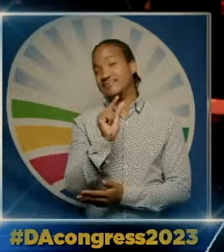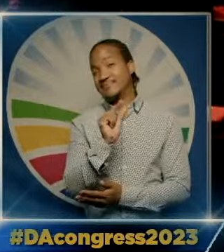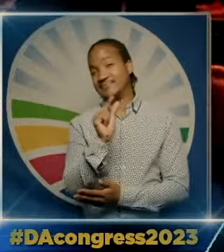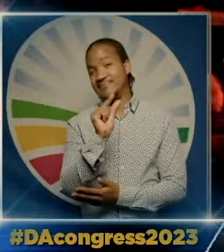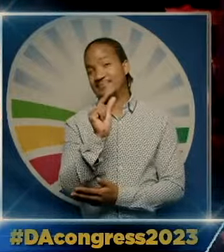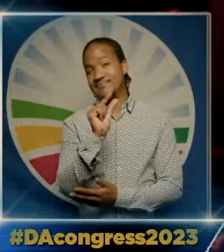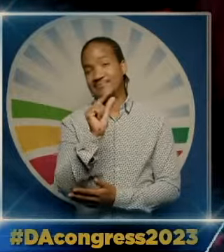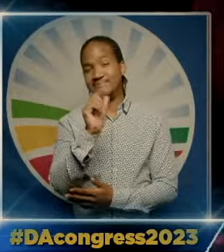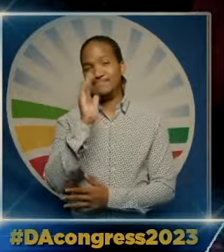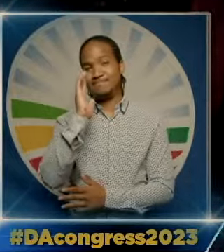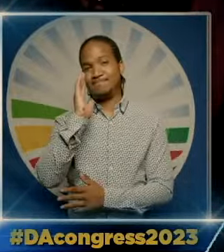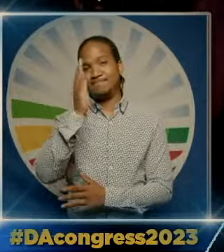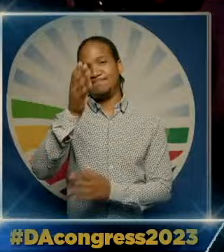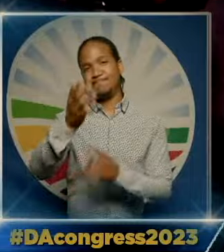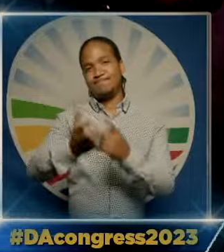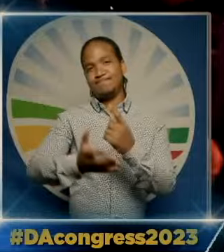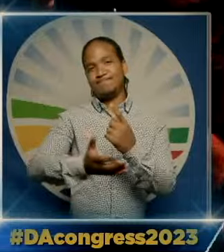kanale